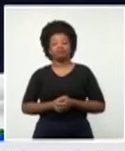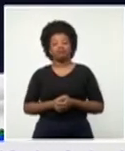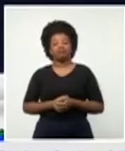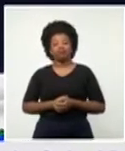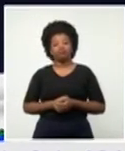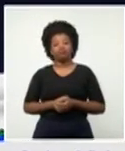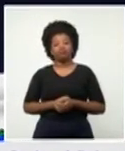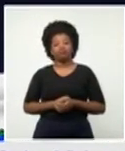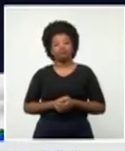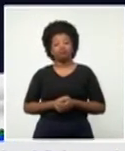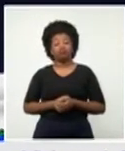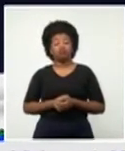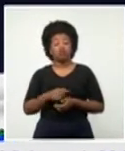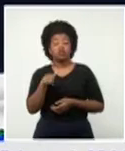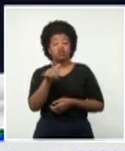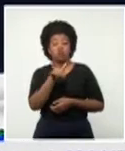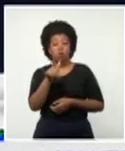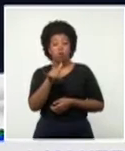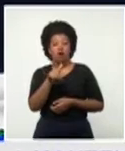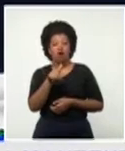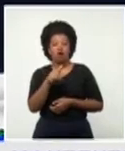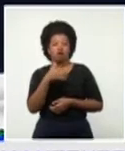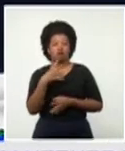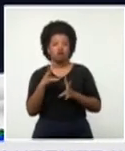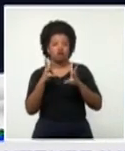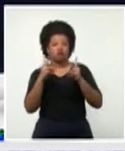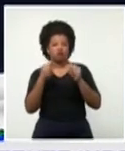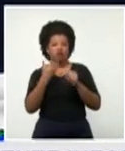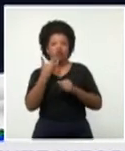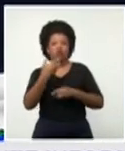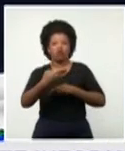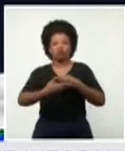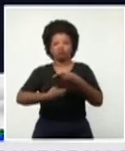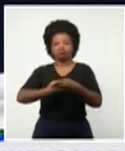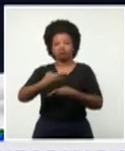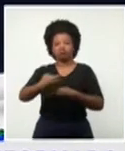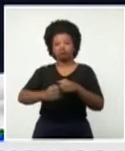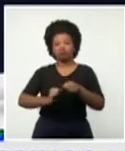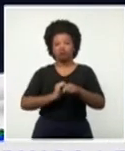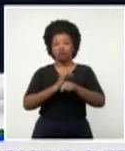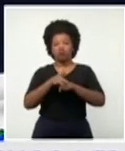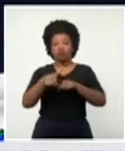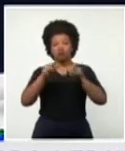this is a favorable indicator. Thus,